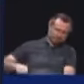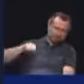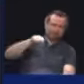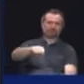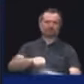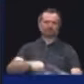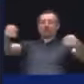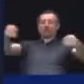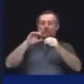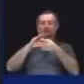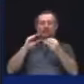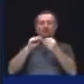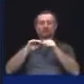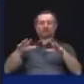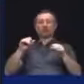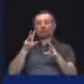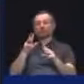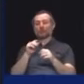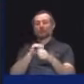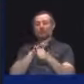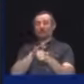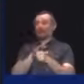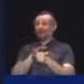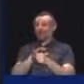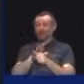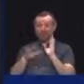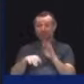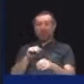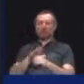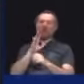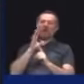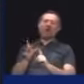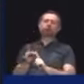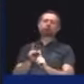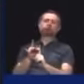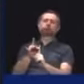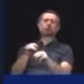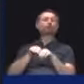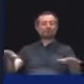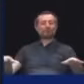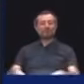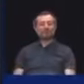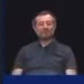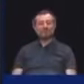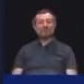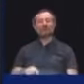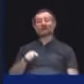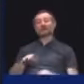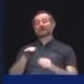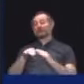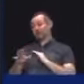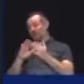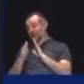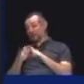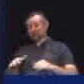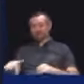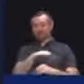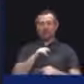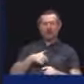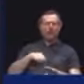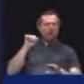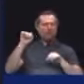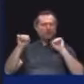the mission. And we have to get in those communities, and we have to knock on those doors, and we have to convince